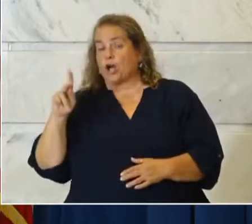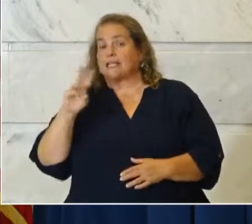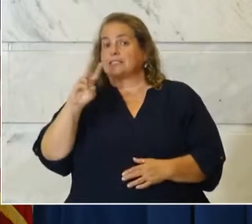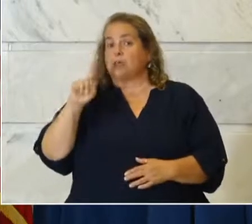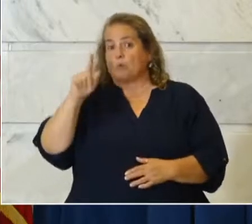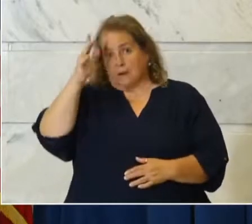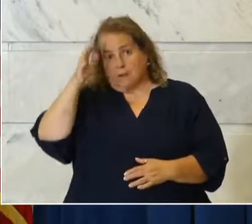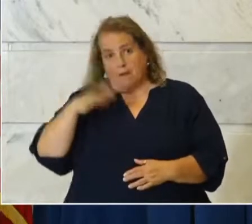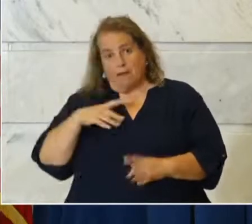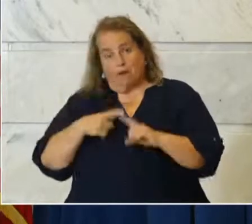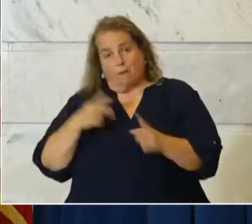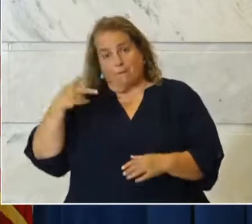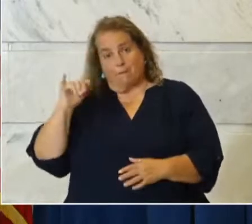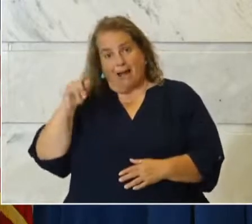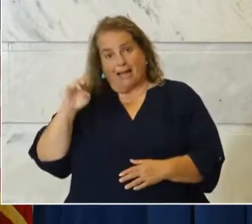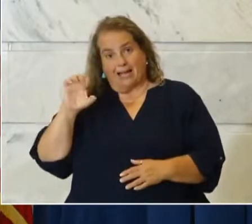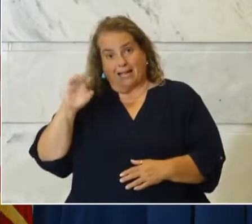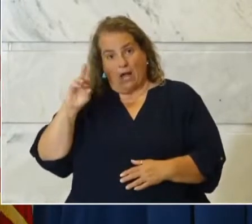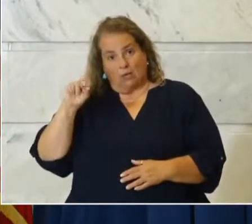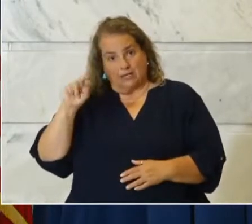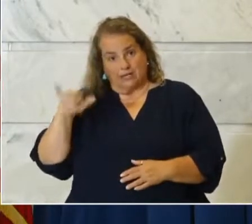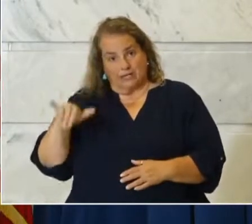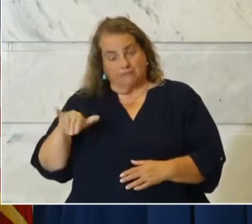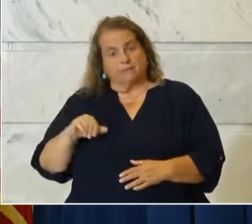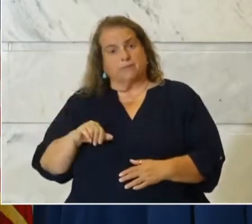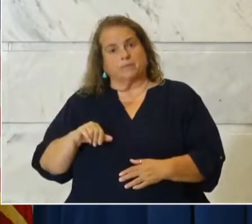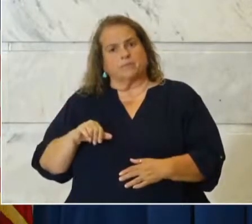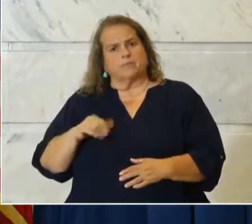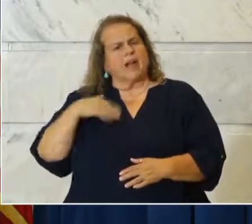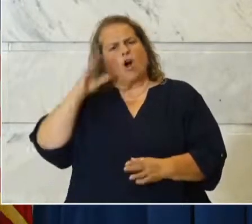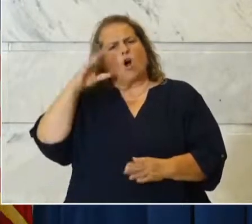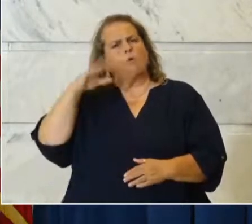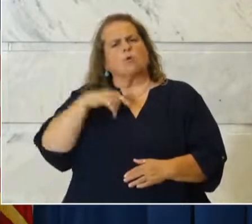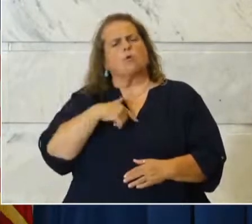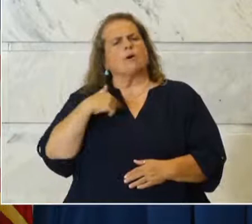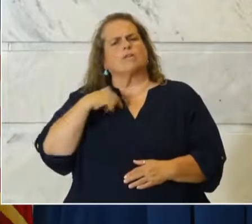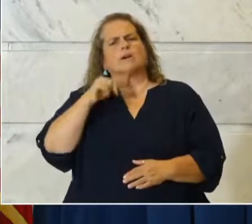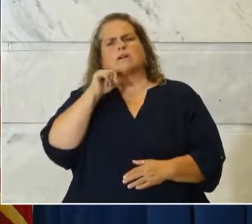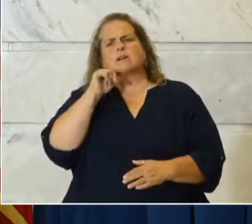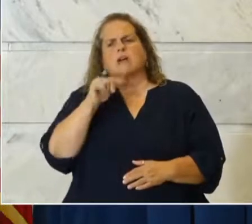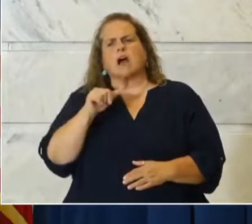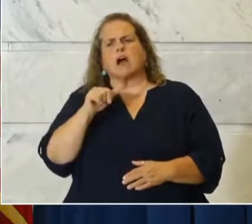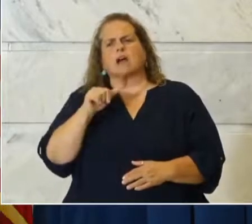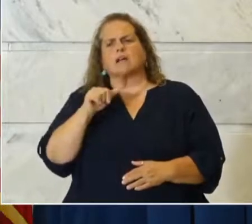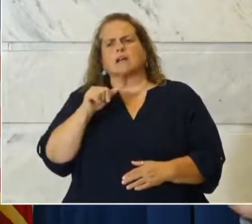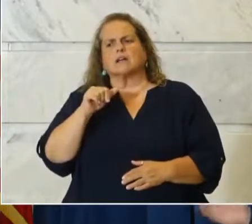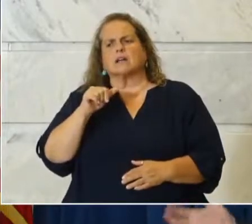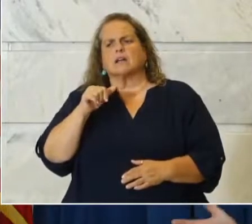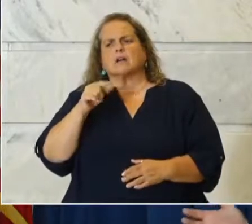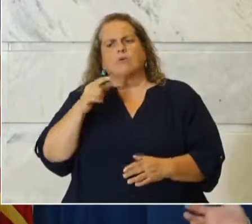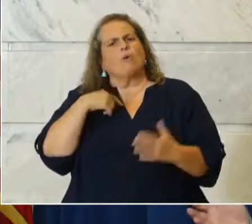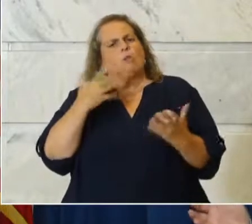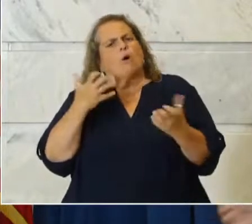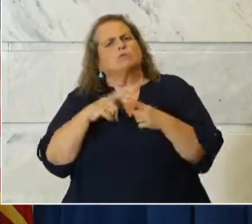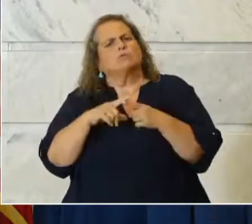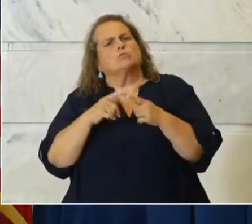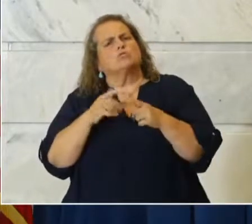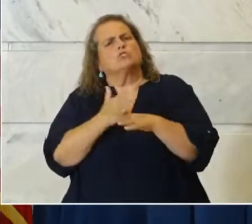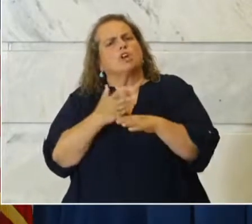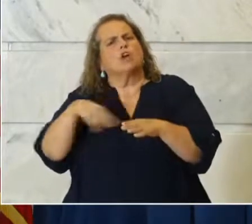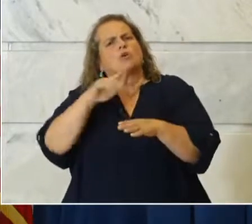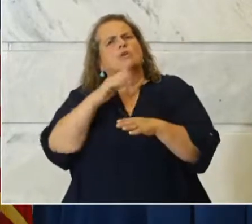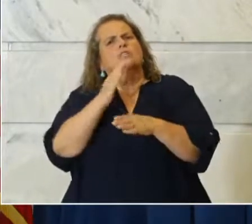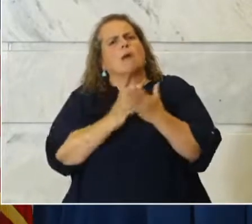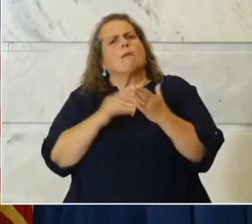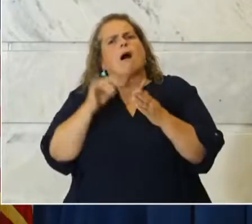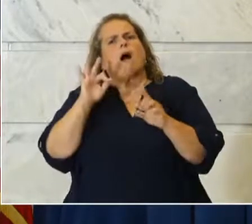man from Pike County. And I hope we haven't let up on some of the positives that we do. I will tell you that an employee of